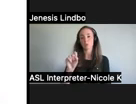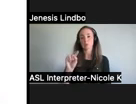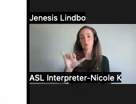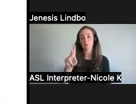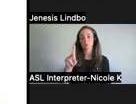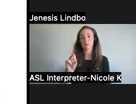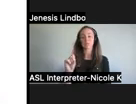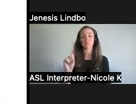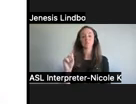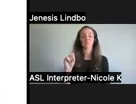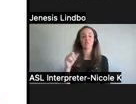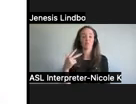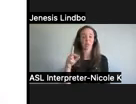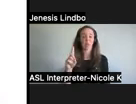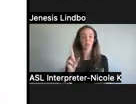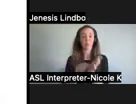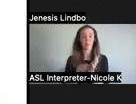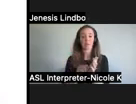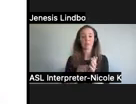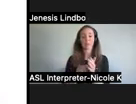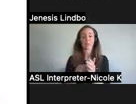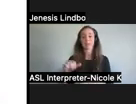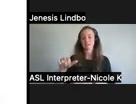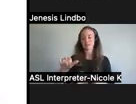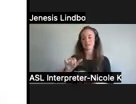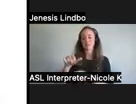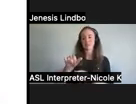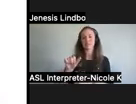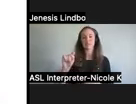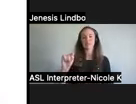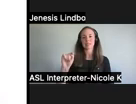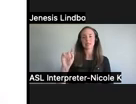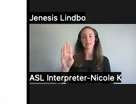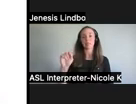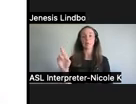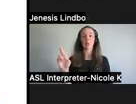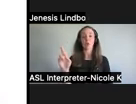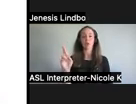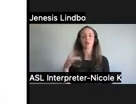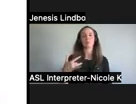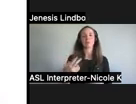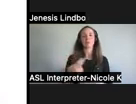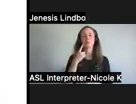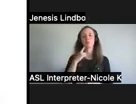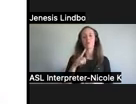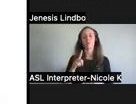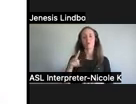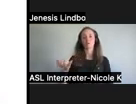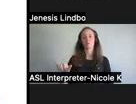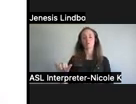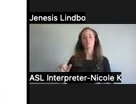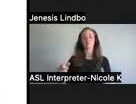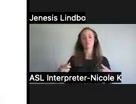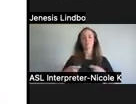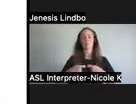are 3D printed. So they have T-bar joysticks that are similar to the ones most people use to control their power wheelchair. And they also have 3D